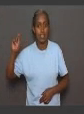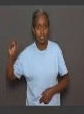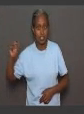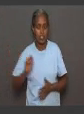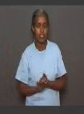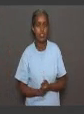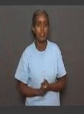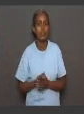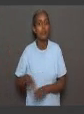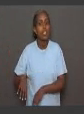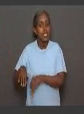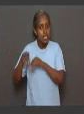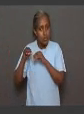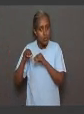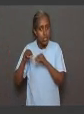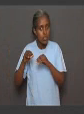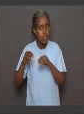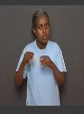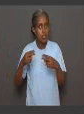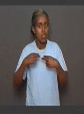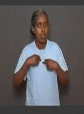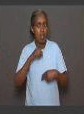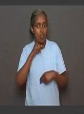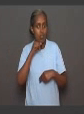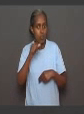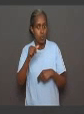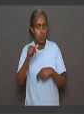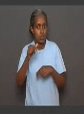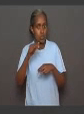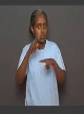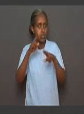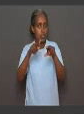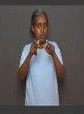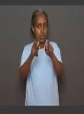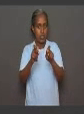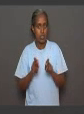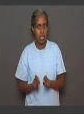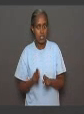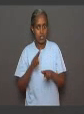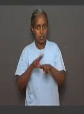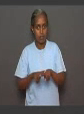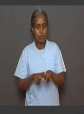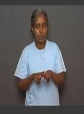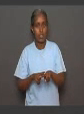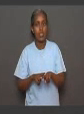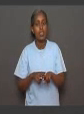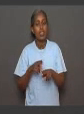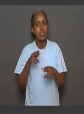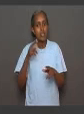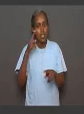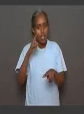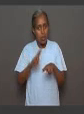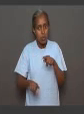The students have not been assigned desks, and they cannot decide